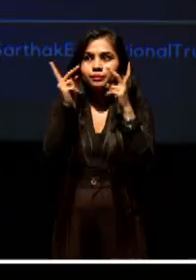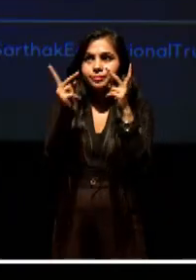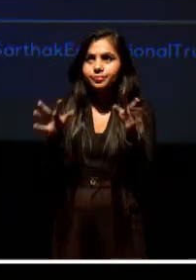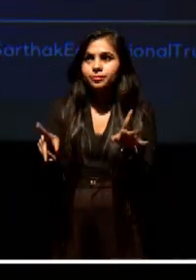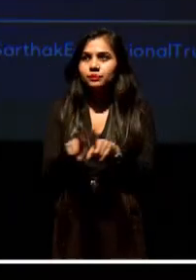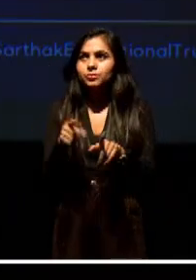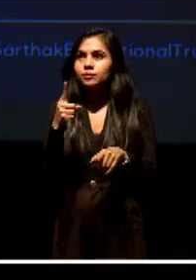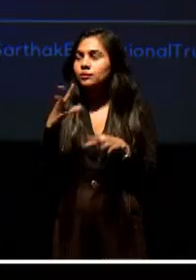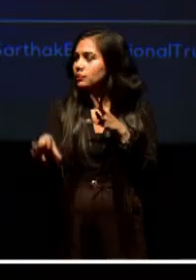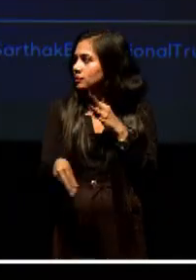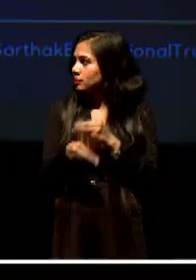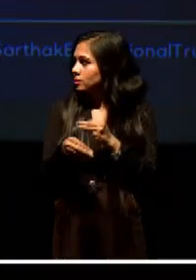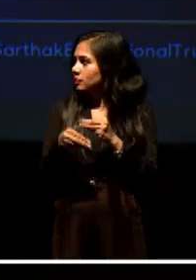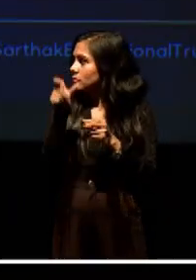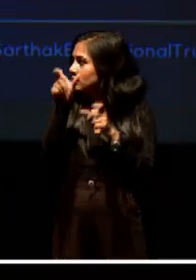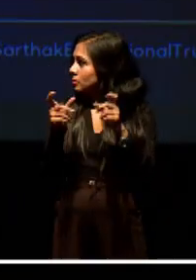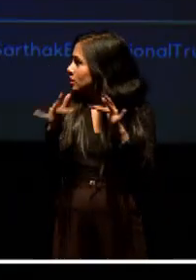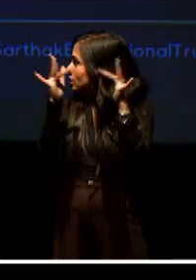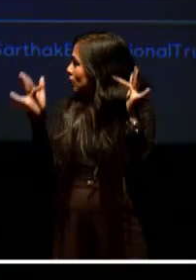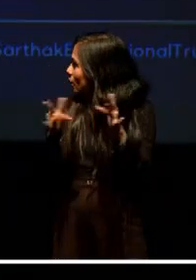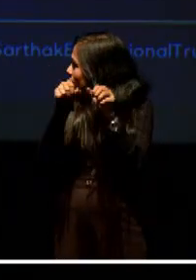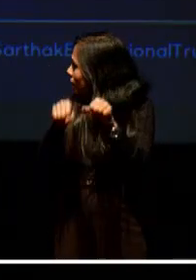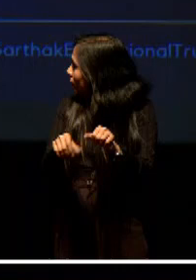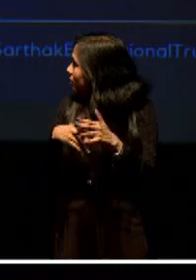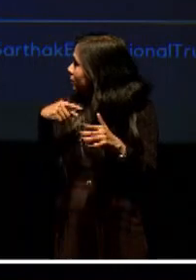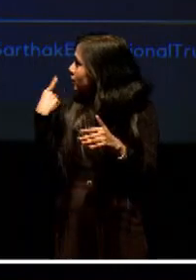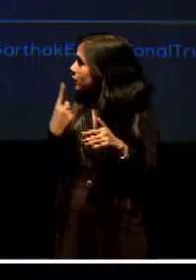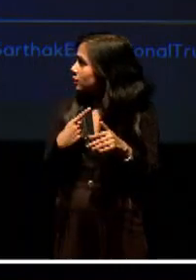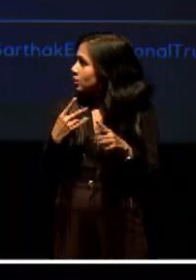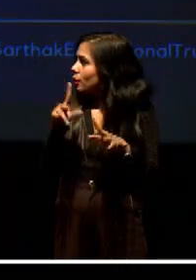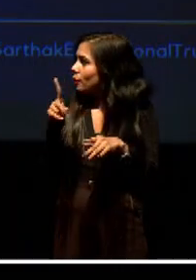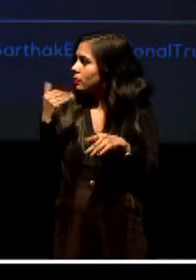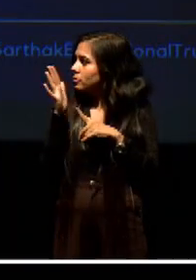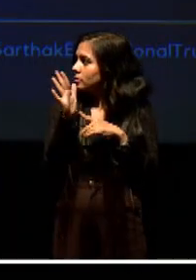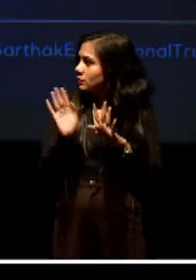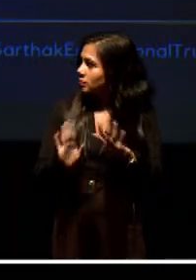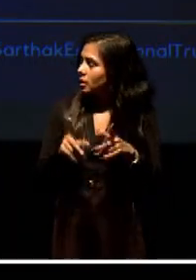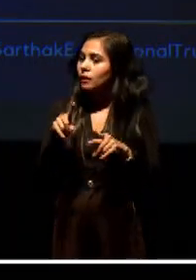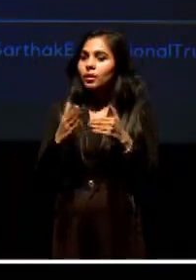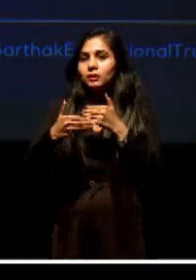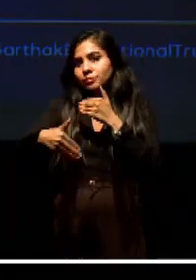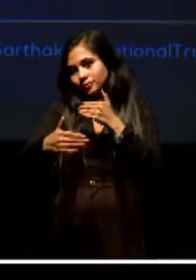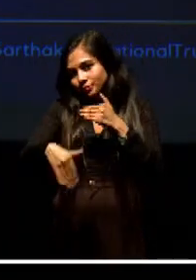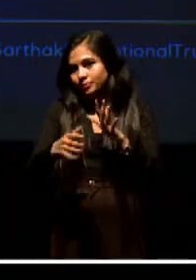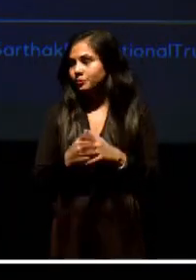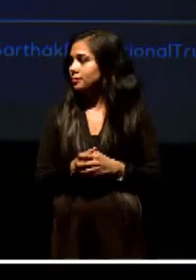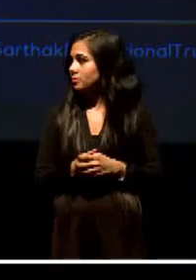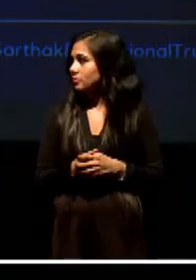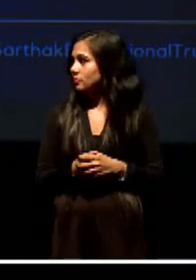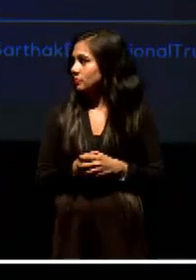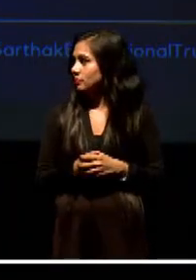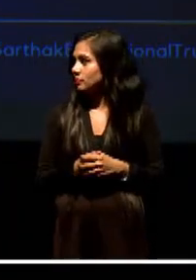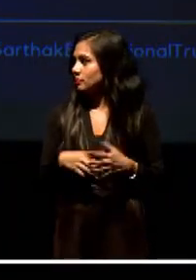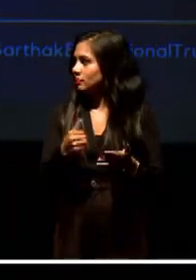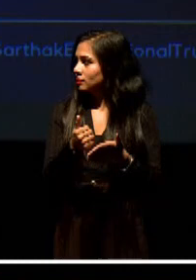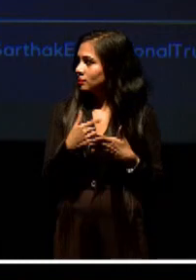probably one more person who's online with us, and I can only see one face. So we'll move on for a bit, but